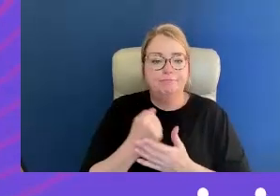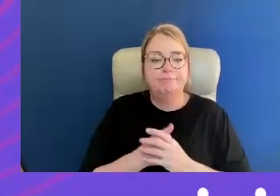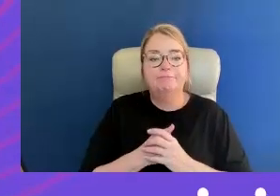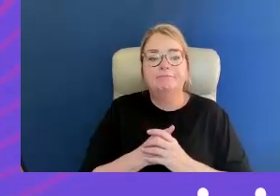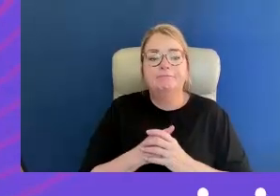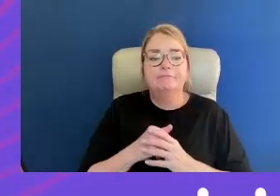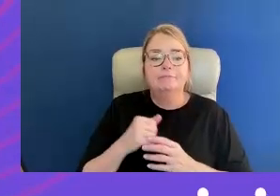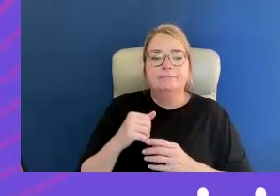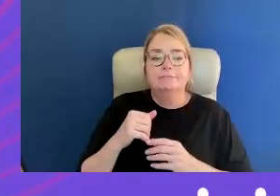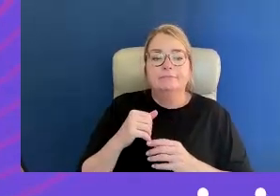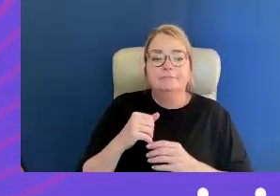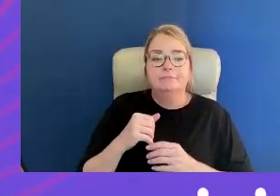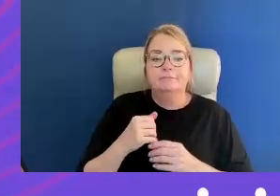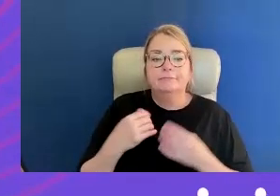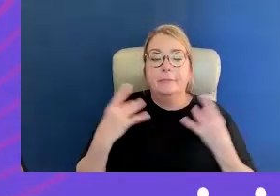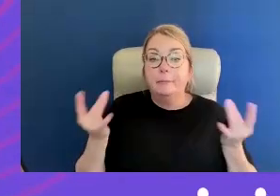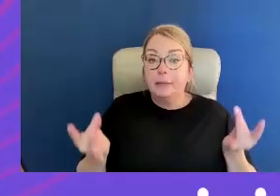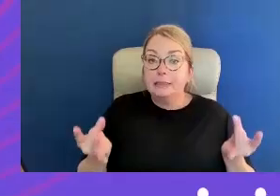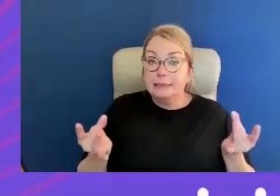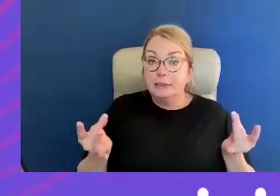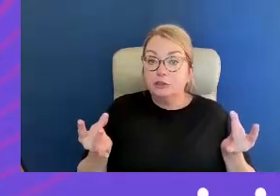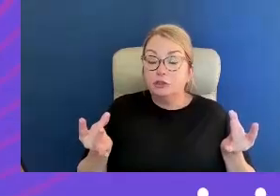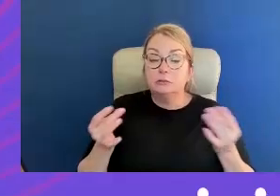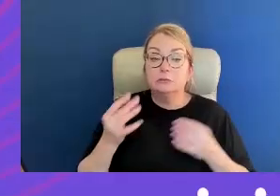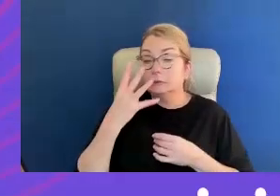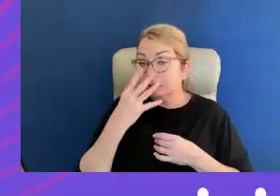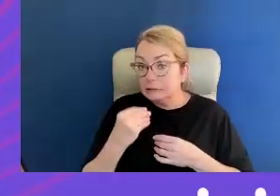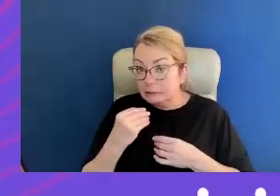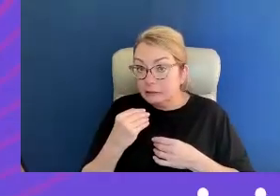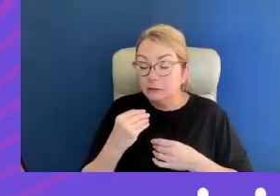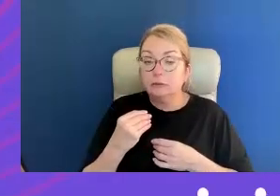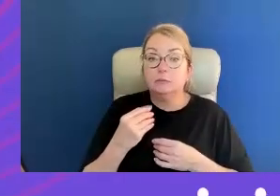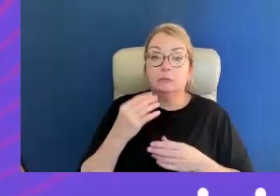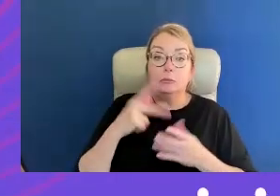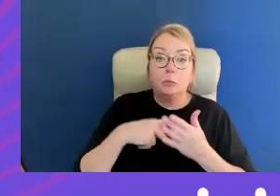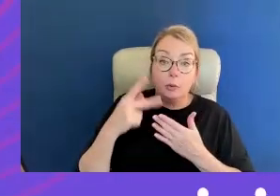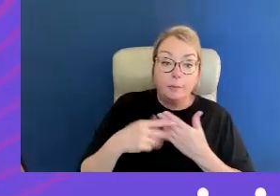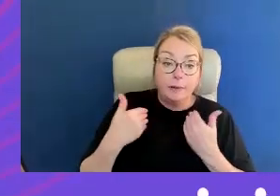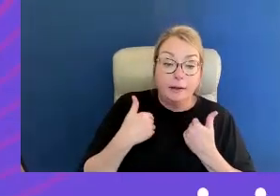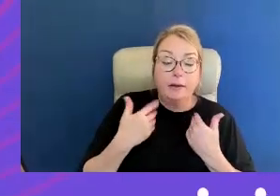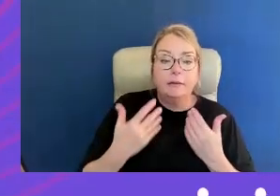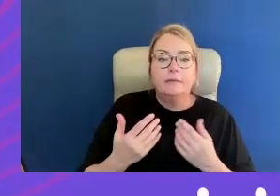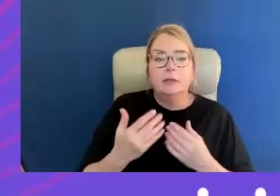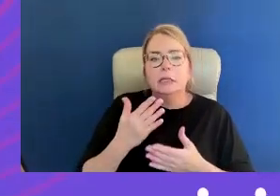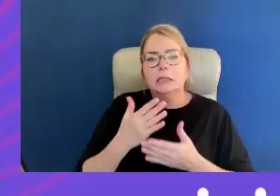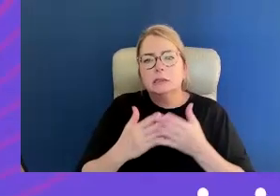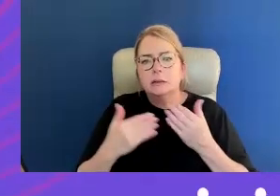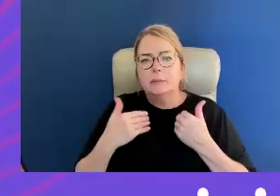you. Now, some features do add a cost to them or do have an added cost to them, but there are a lot